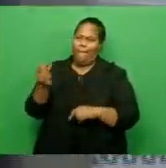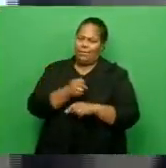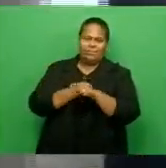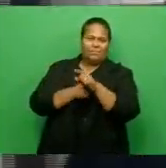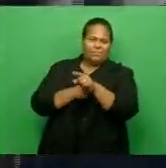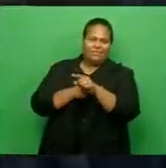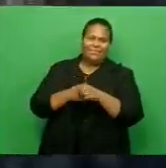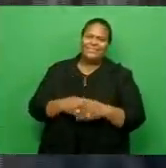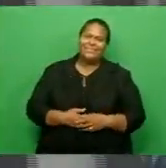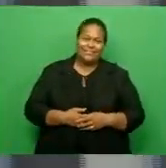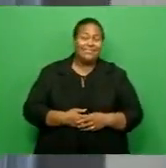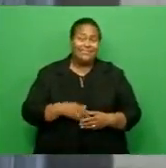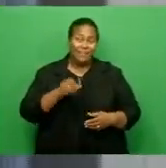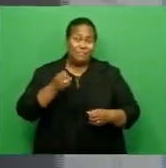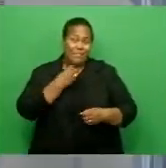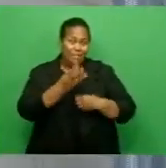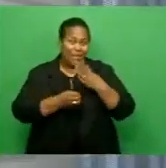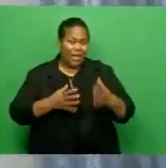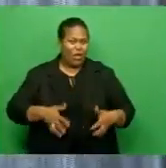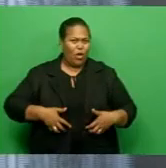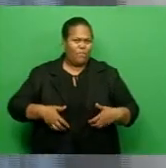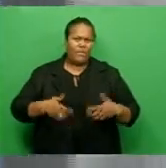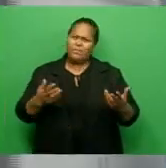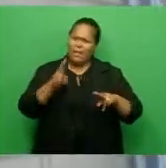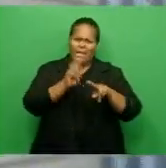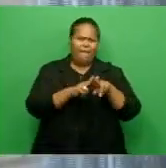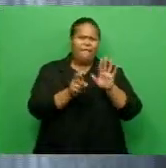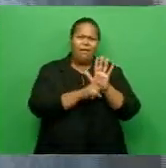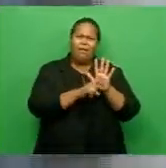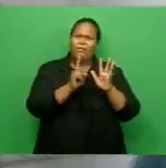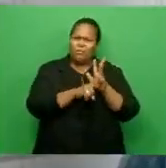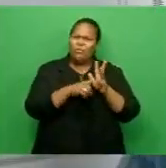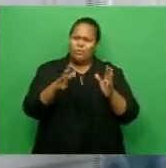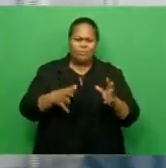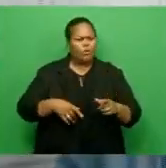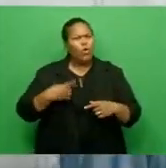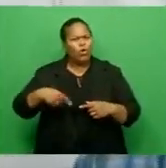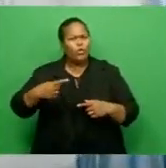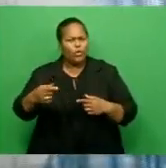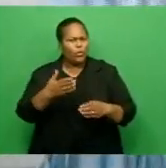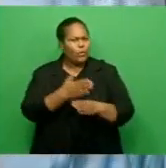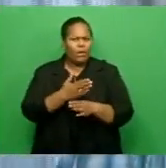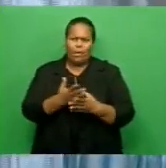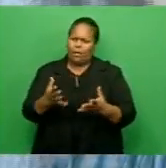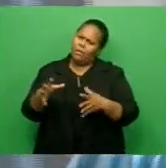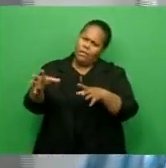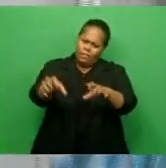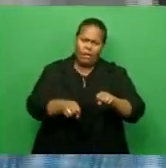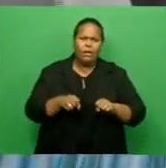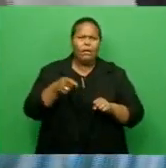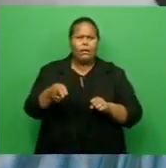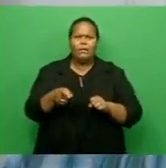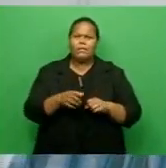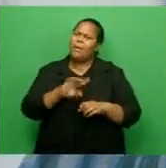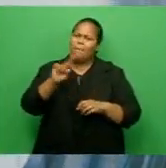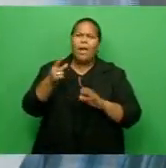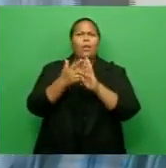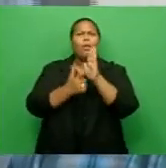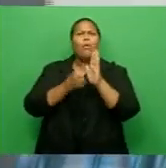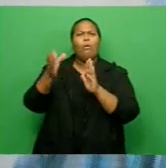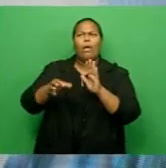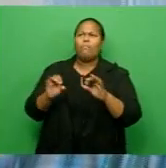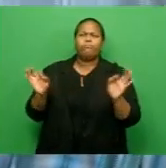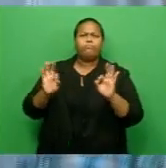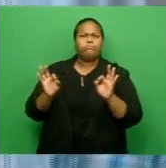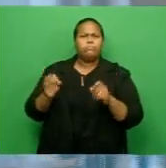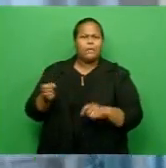case, the FRU conducted the hearing before the judicial officer, who only has the jurisdiction to hear appeals. Maya